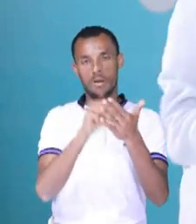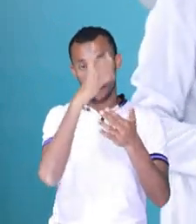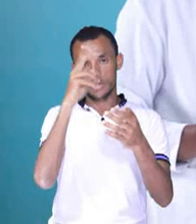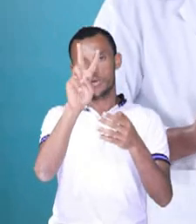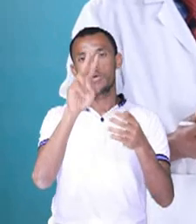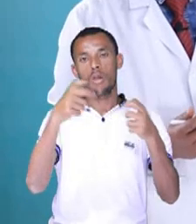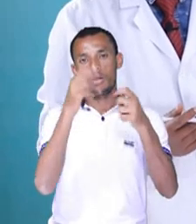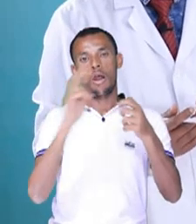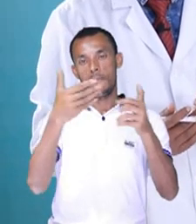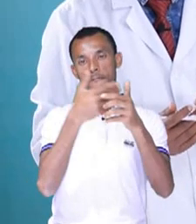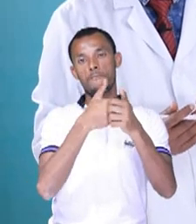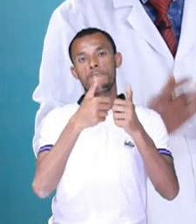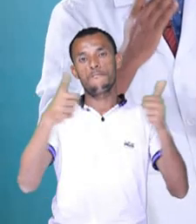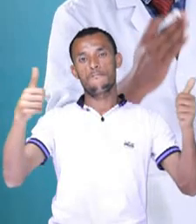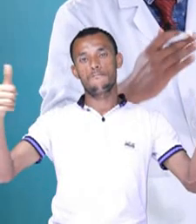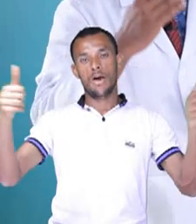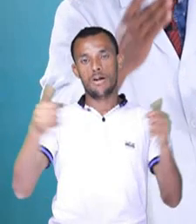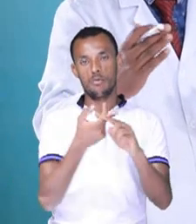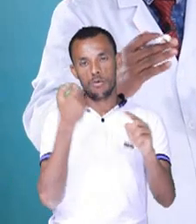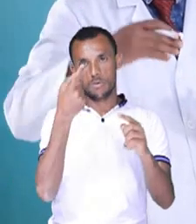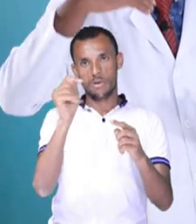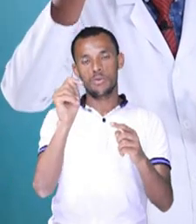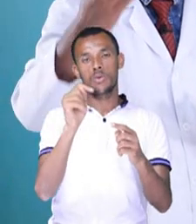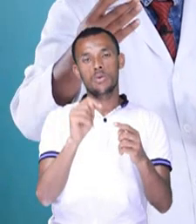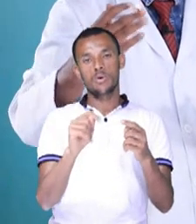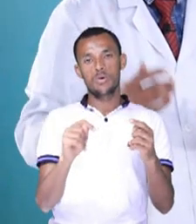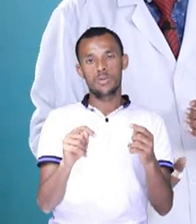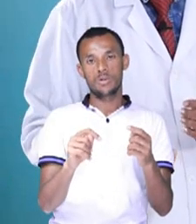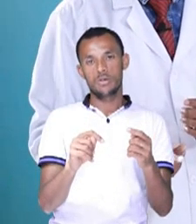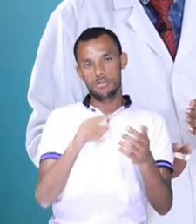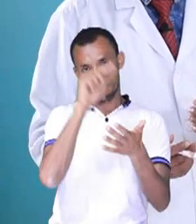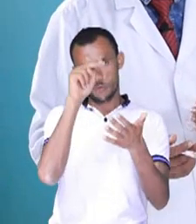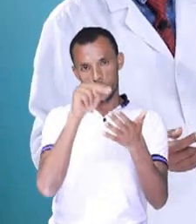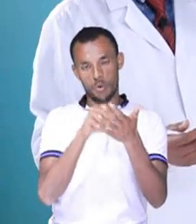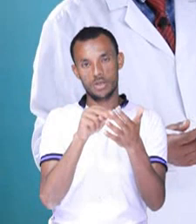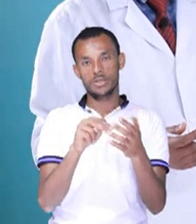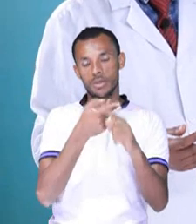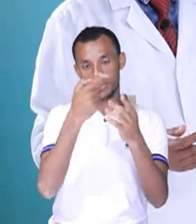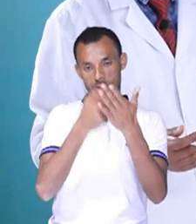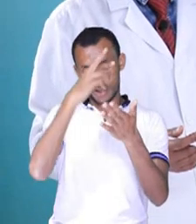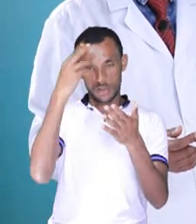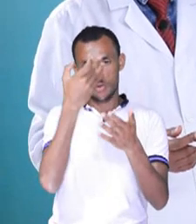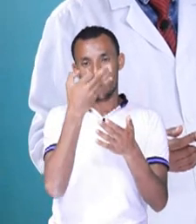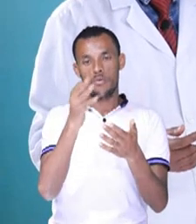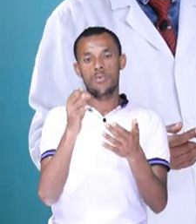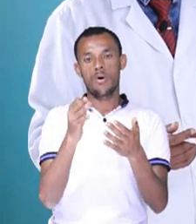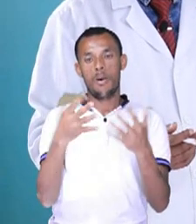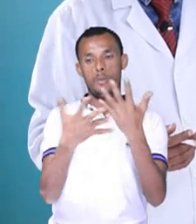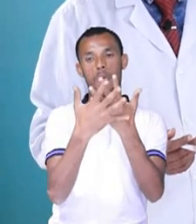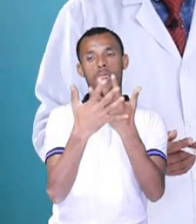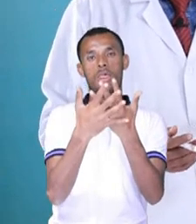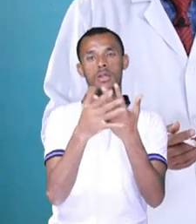two nuclei. The two electrons are present away from the nucleus. But in the case of